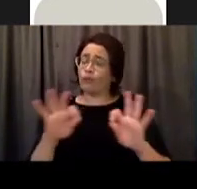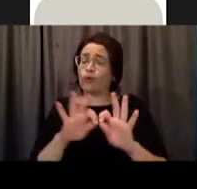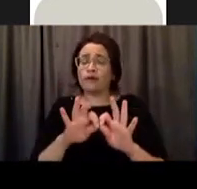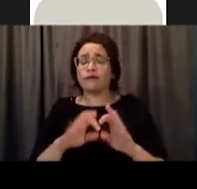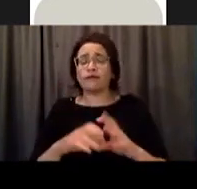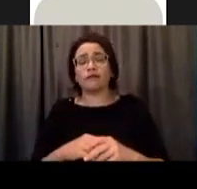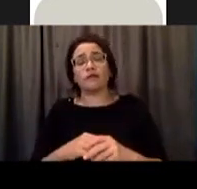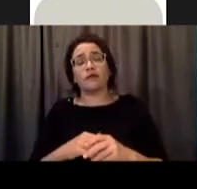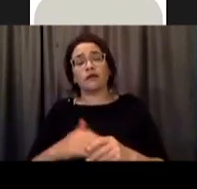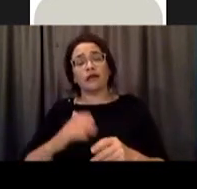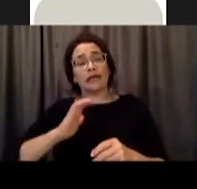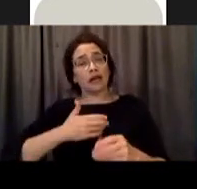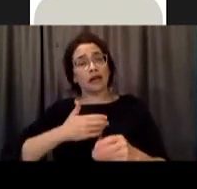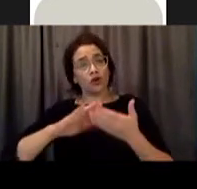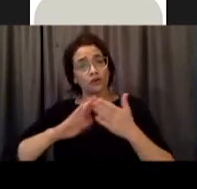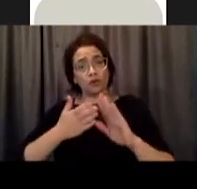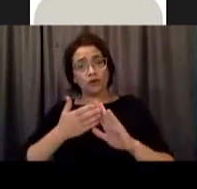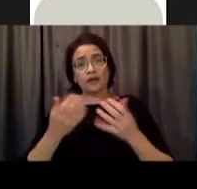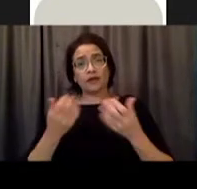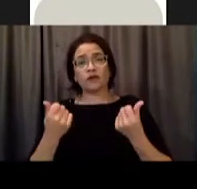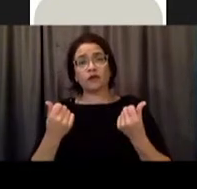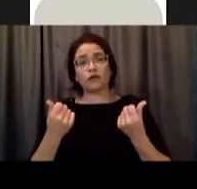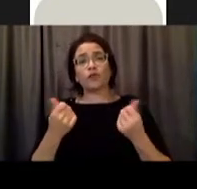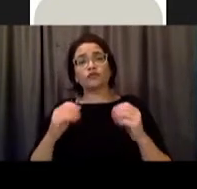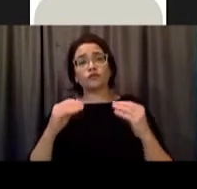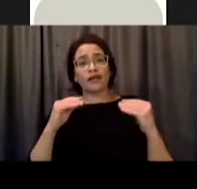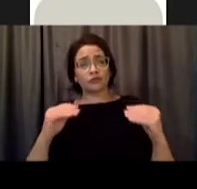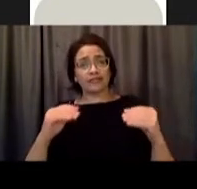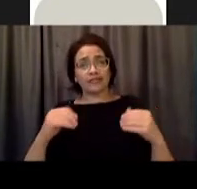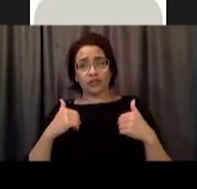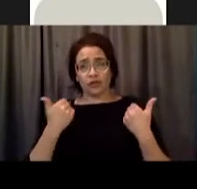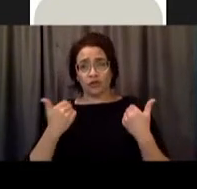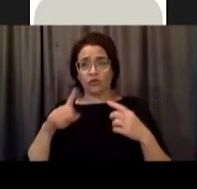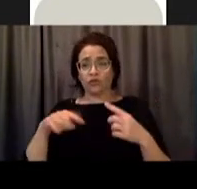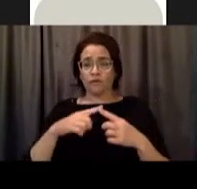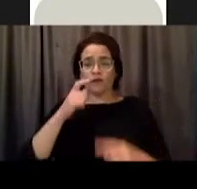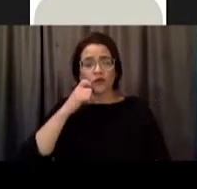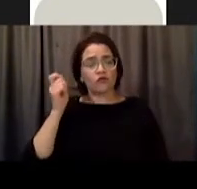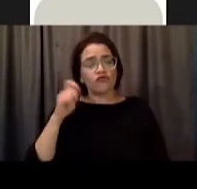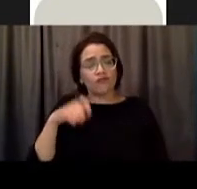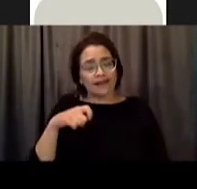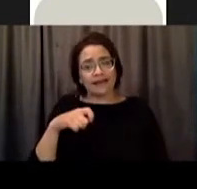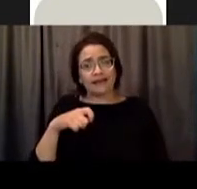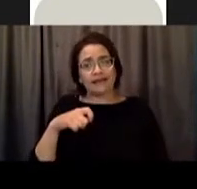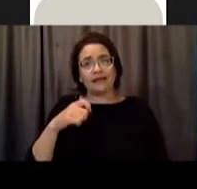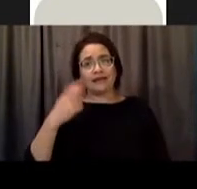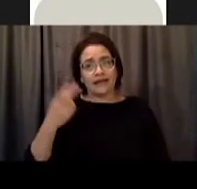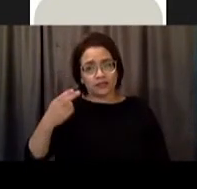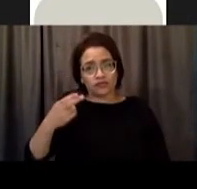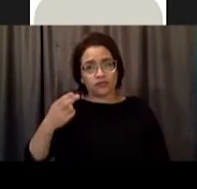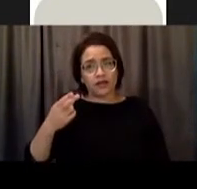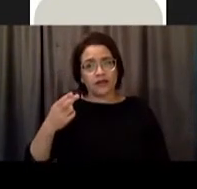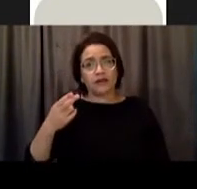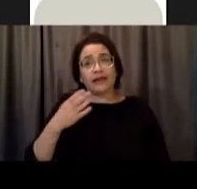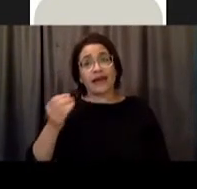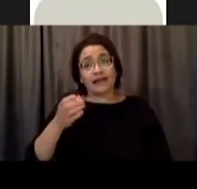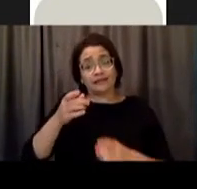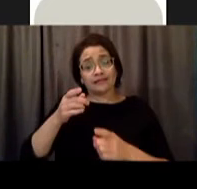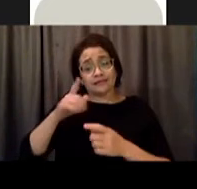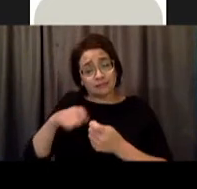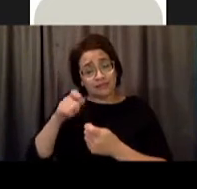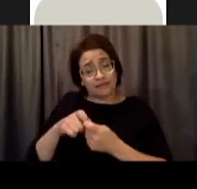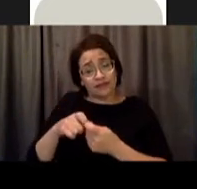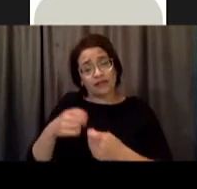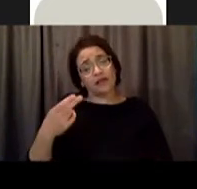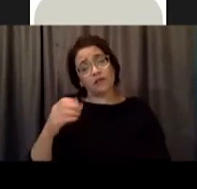our youth about Ukrainian history in general, and specifically about the Holodomor. Younger students can be engaged in